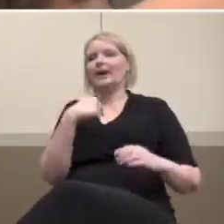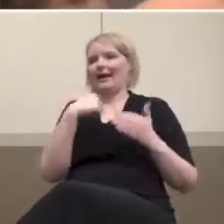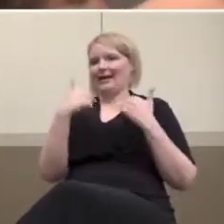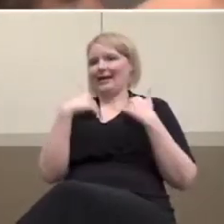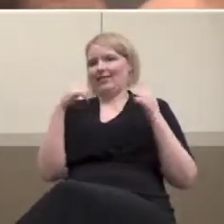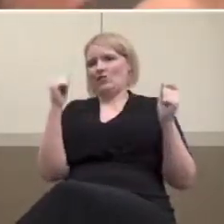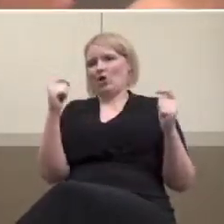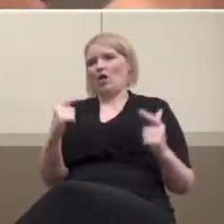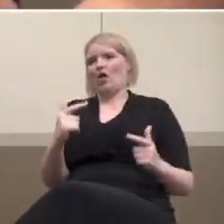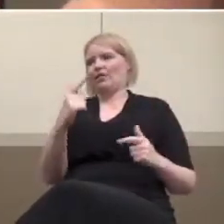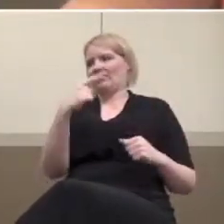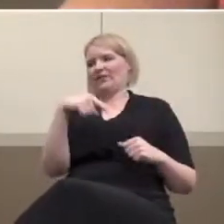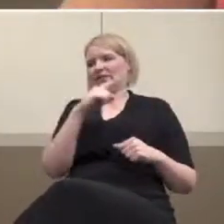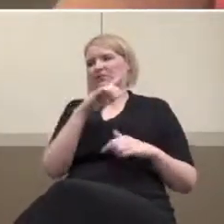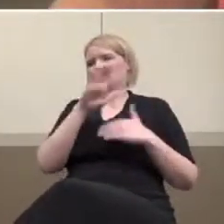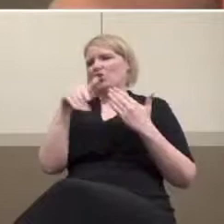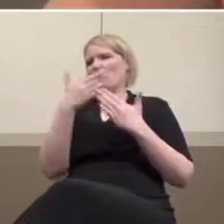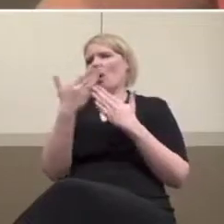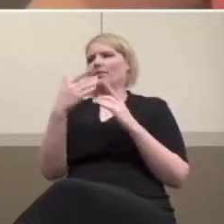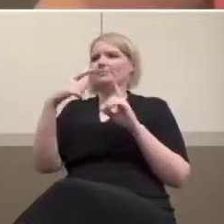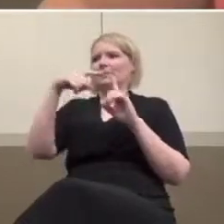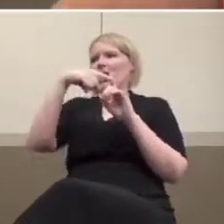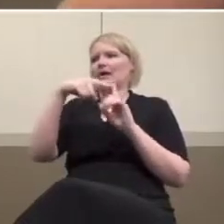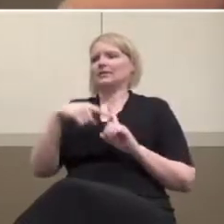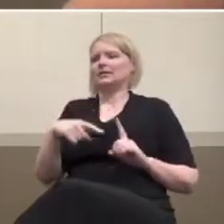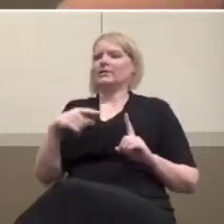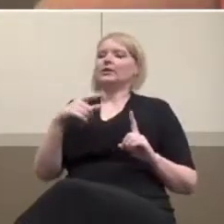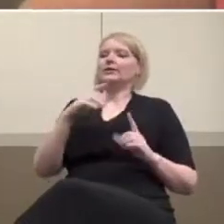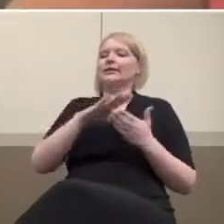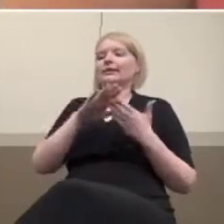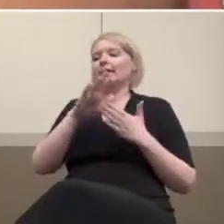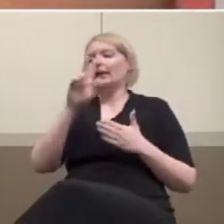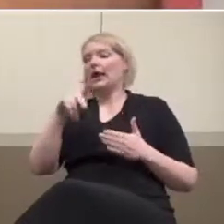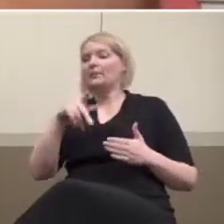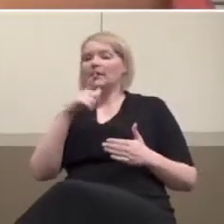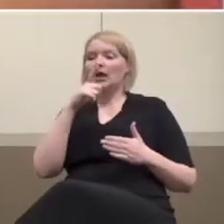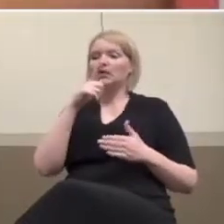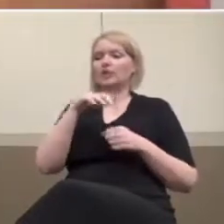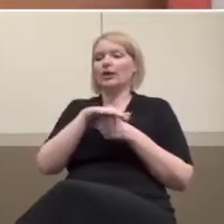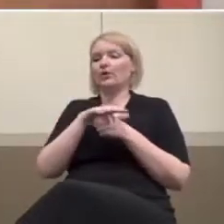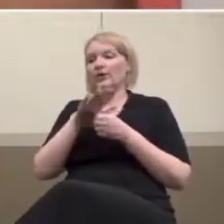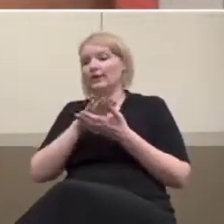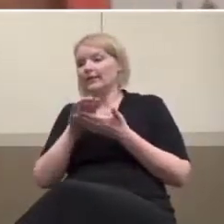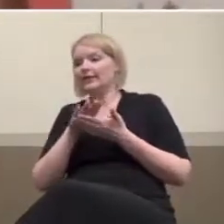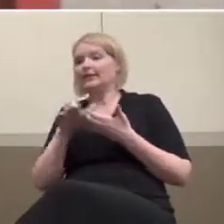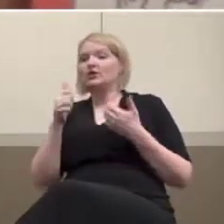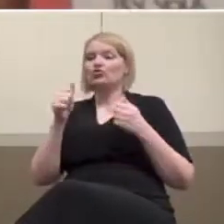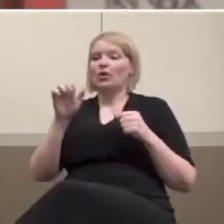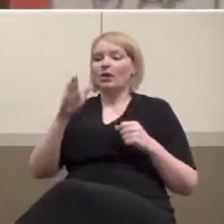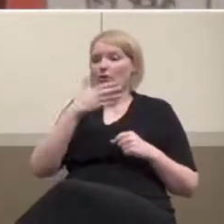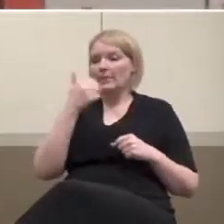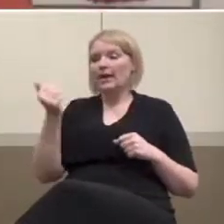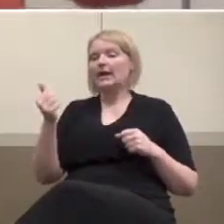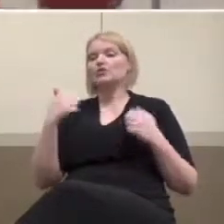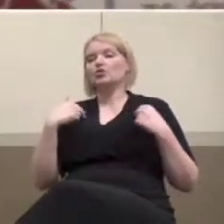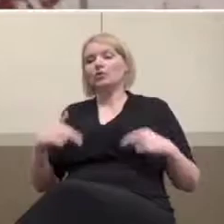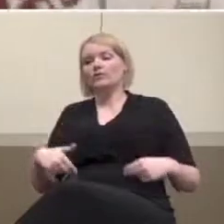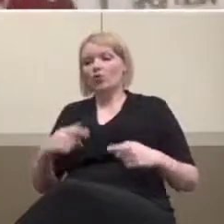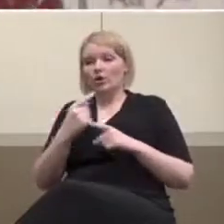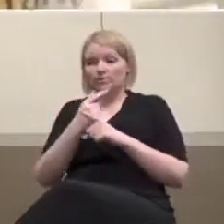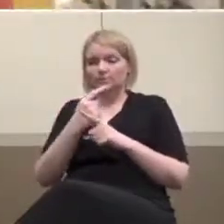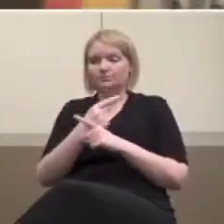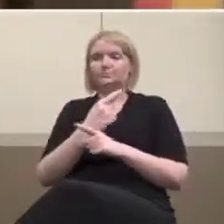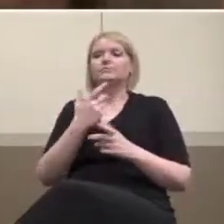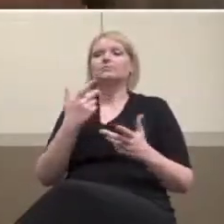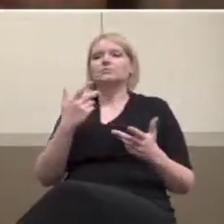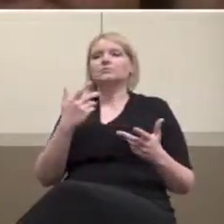like positive things. Clean up your lunch table, keep your area clean, try your best, wear your correct uniform every day. And so then